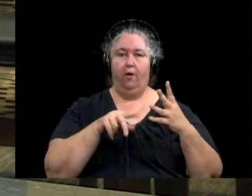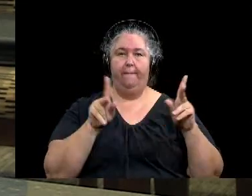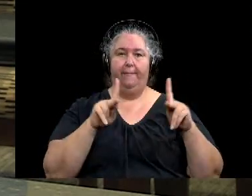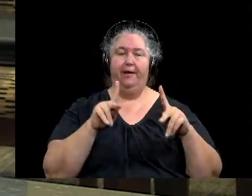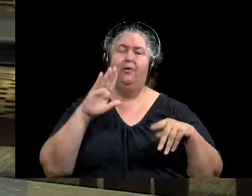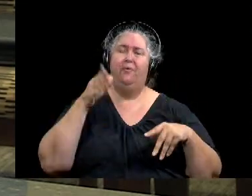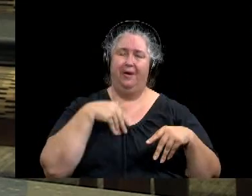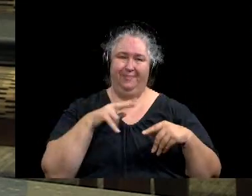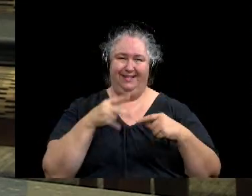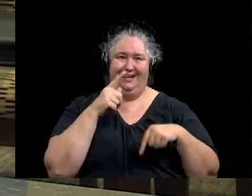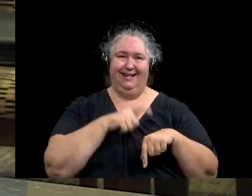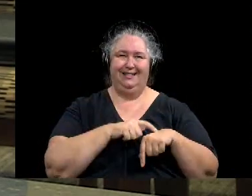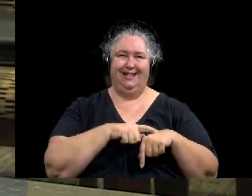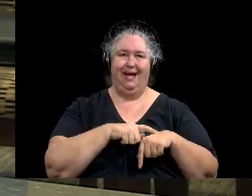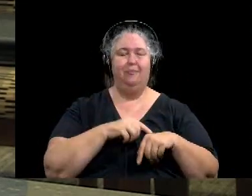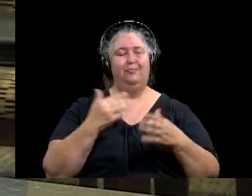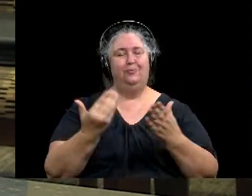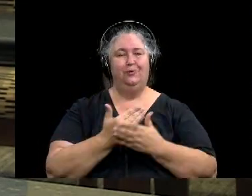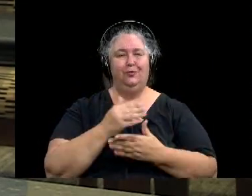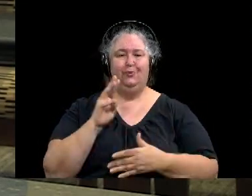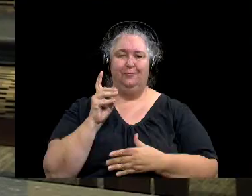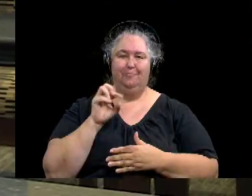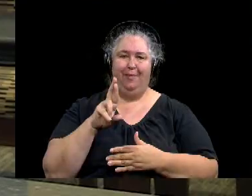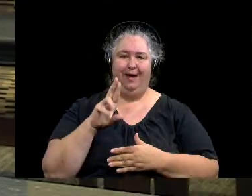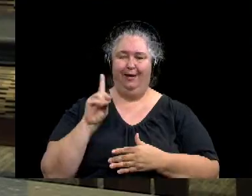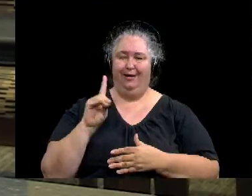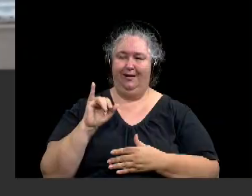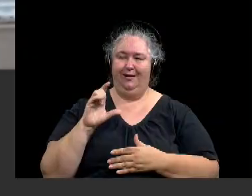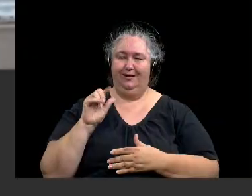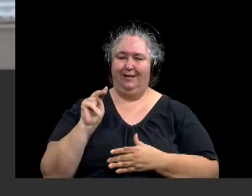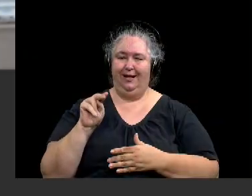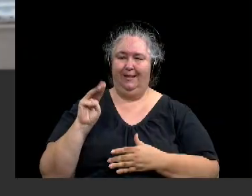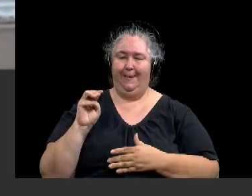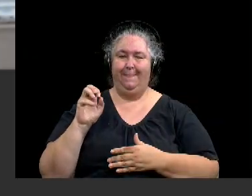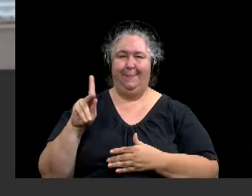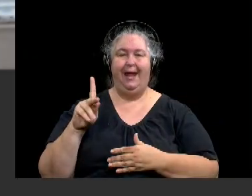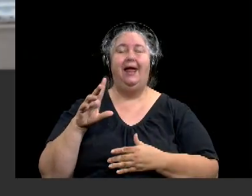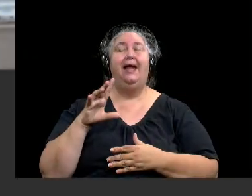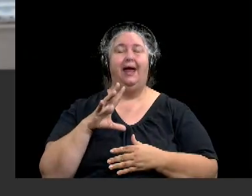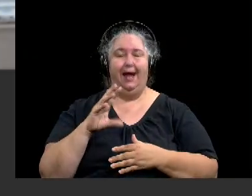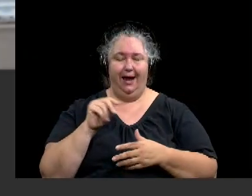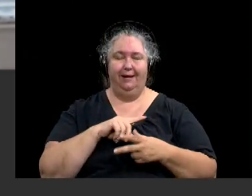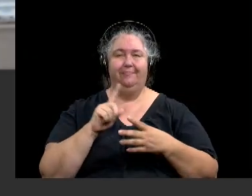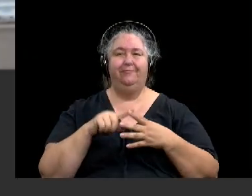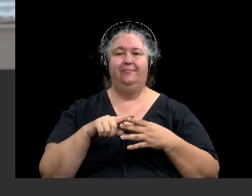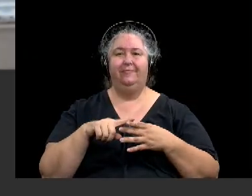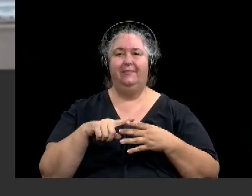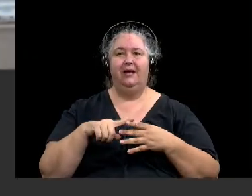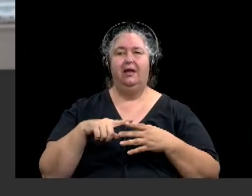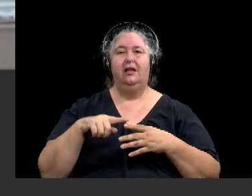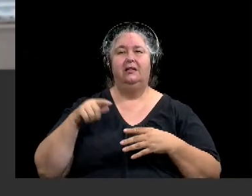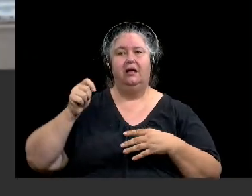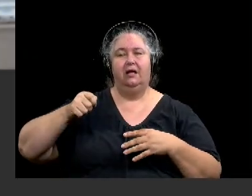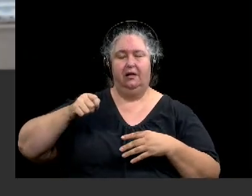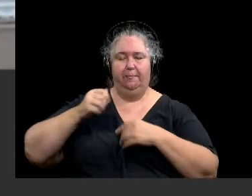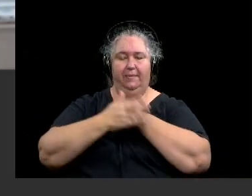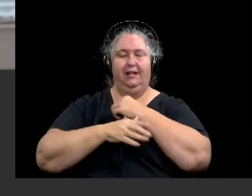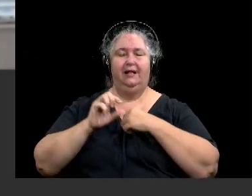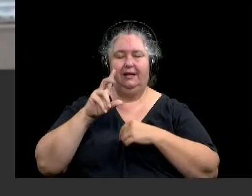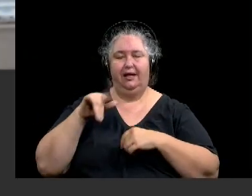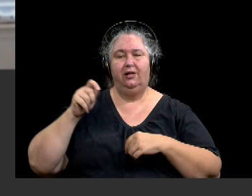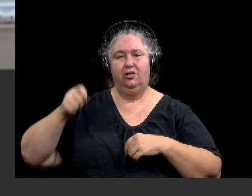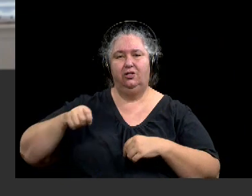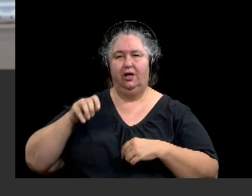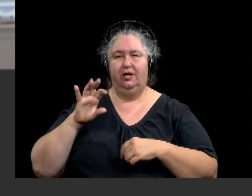time now our new Mayor, Dylan Meek. We will also be hearing from McLean County Judge Scott Felton, Dr. Jackson Griggs